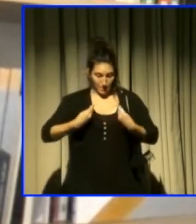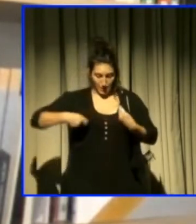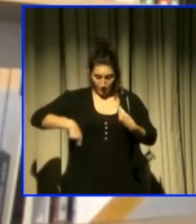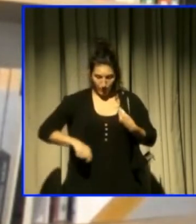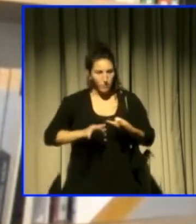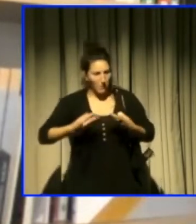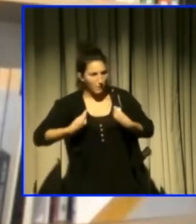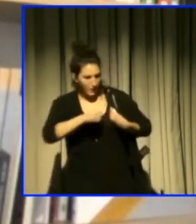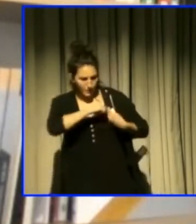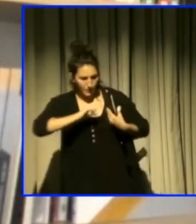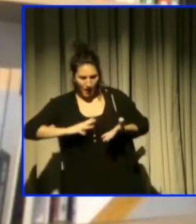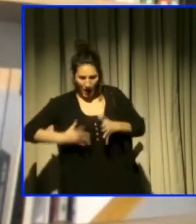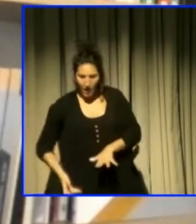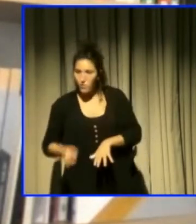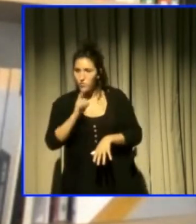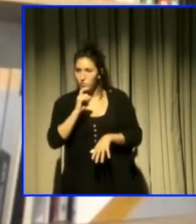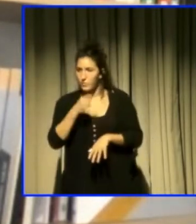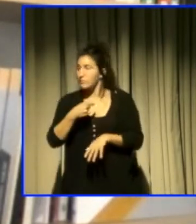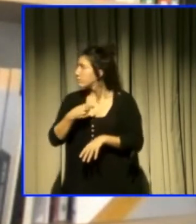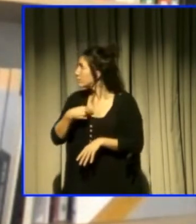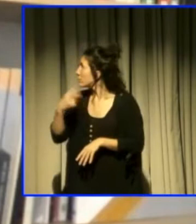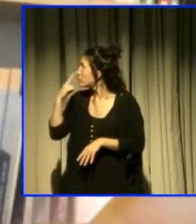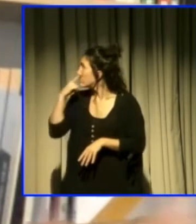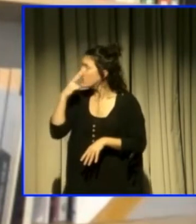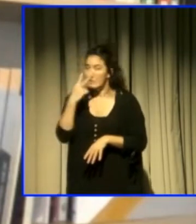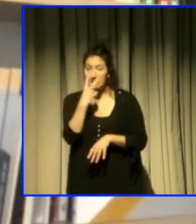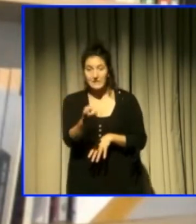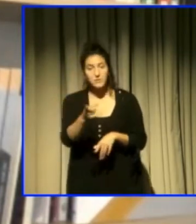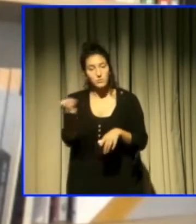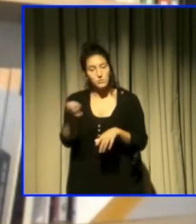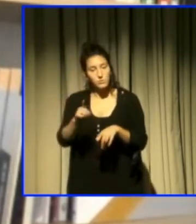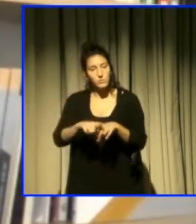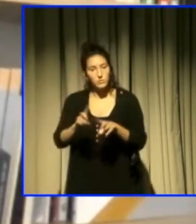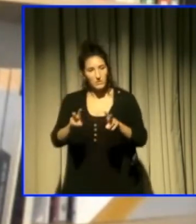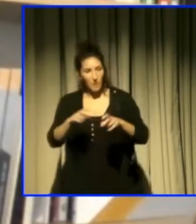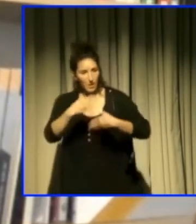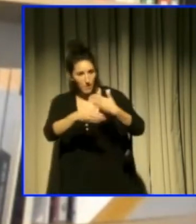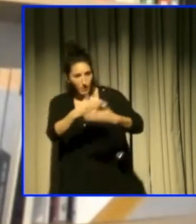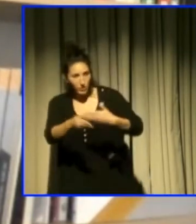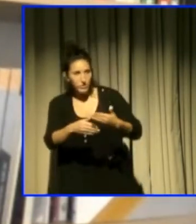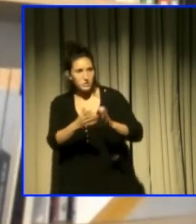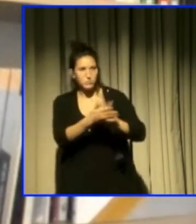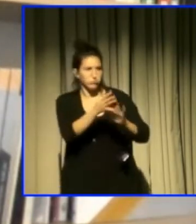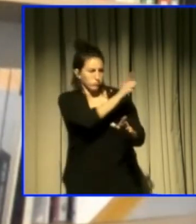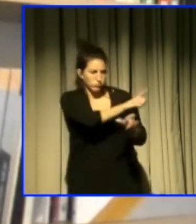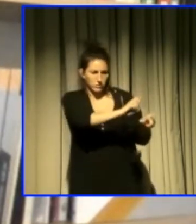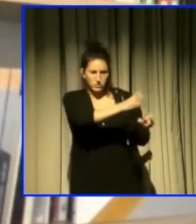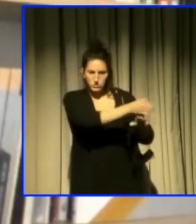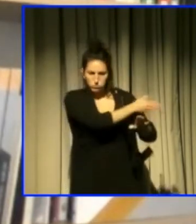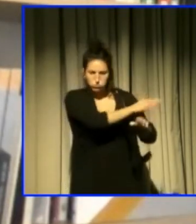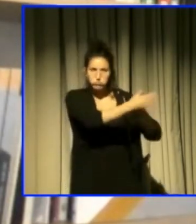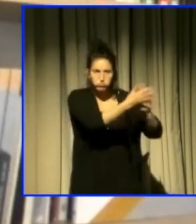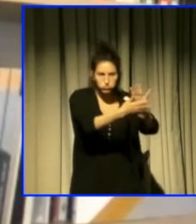out about the trend research process, also talking to other trend researchers and dissecting my own, is that it